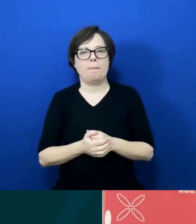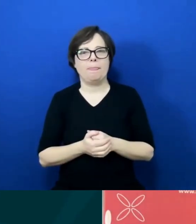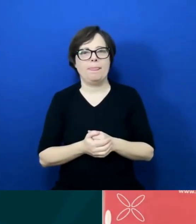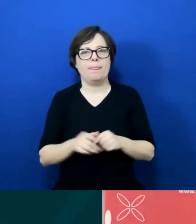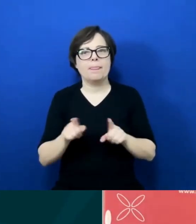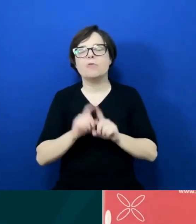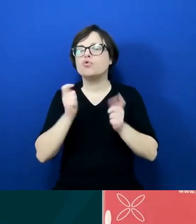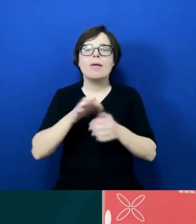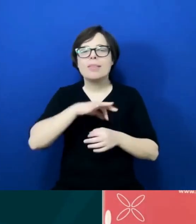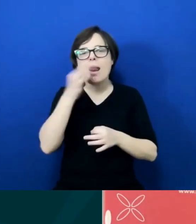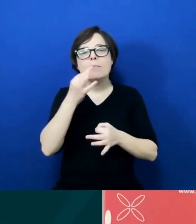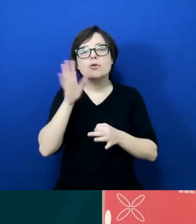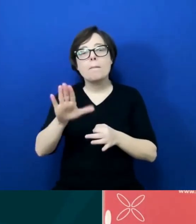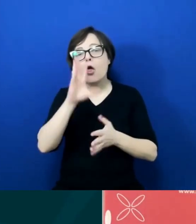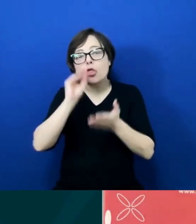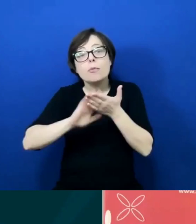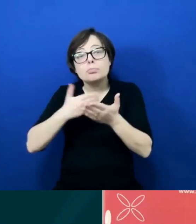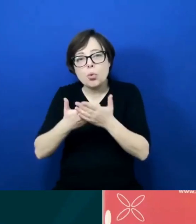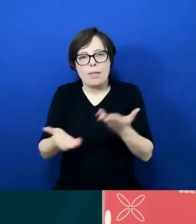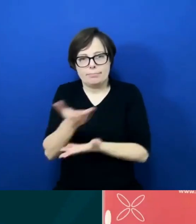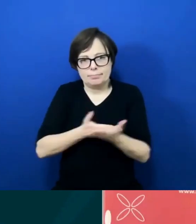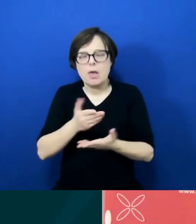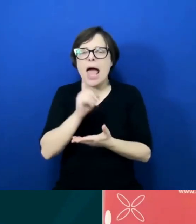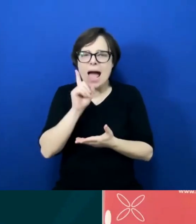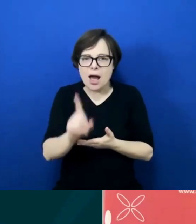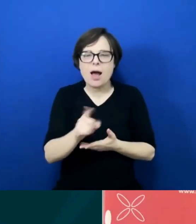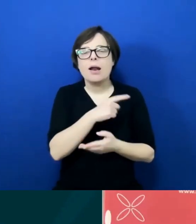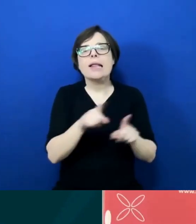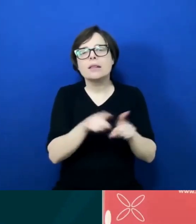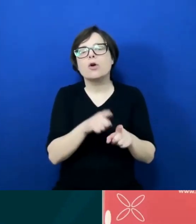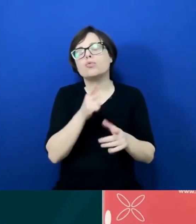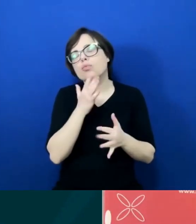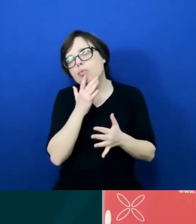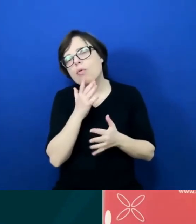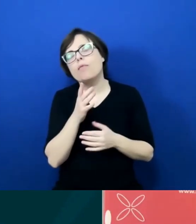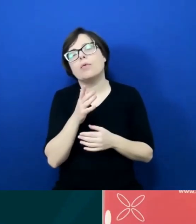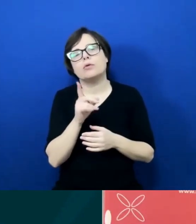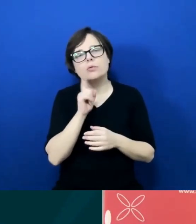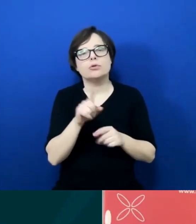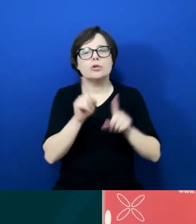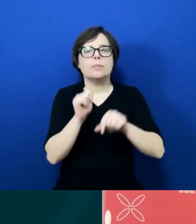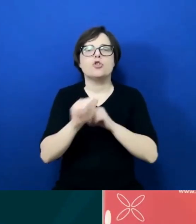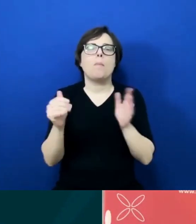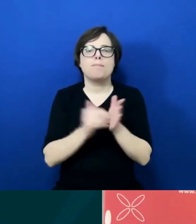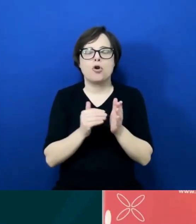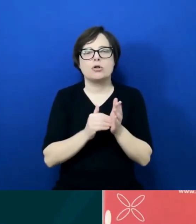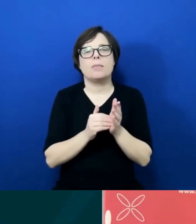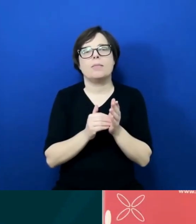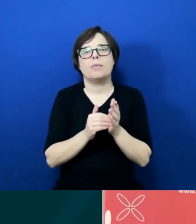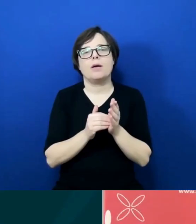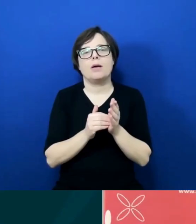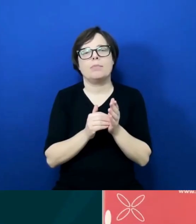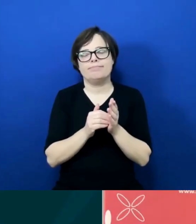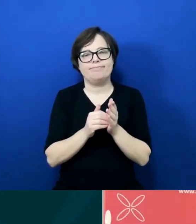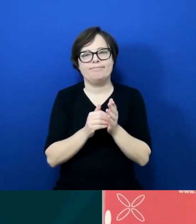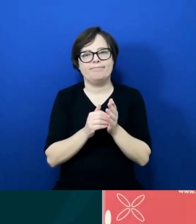experience, where they can share the good practices among each other. But when we talk about compromise, there's